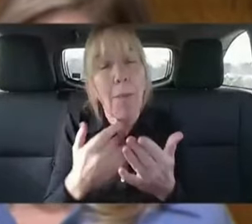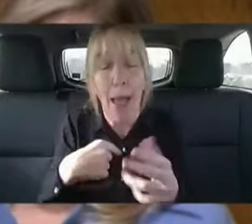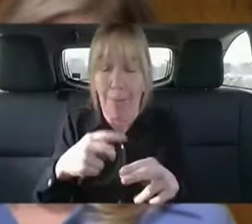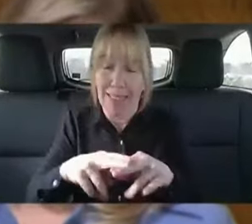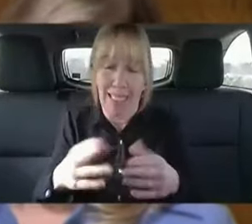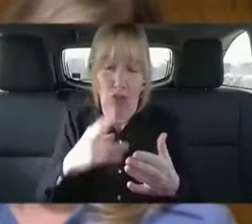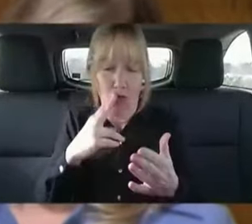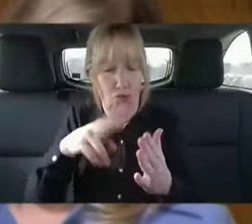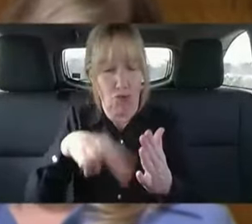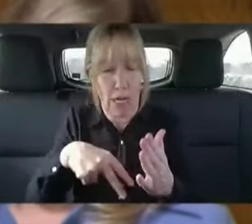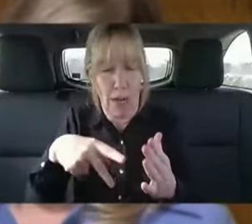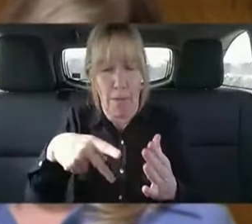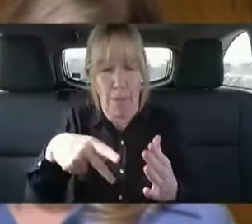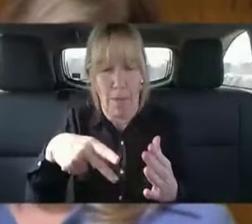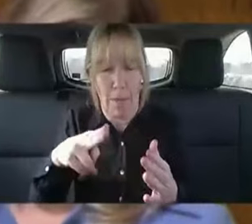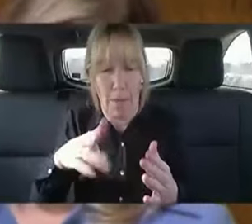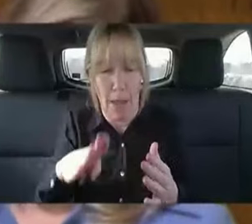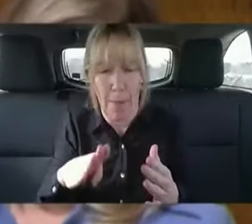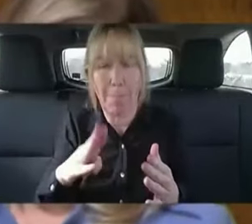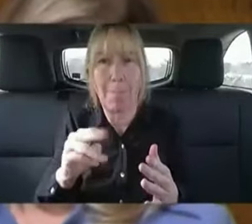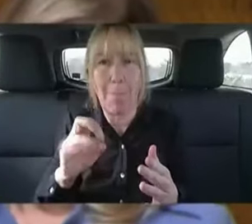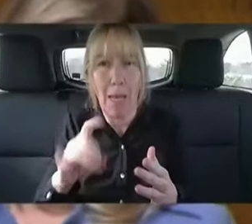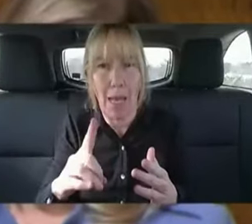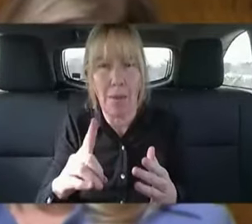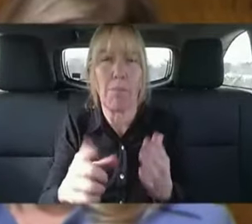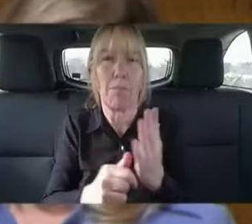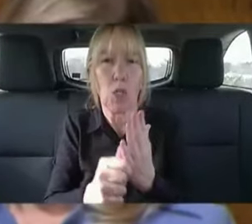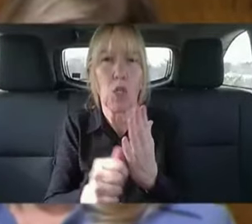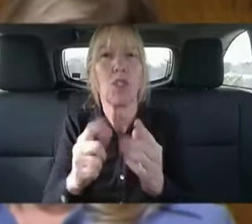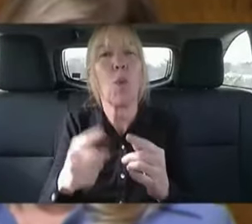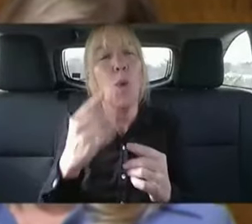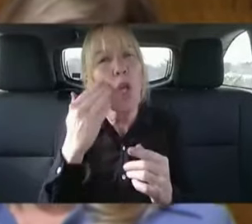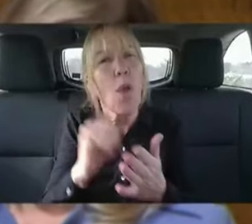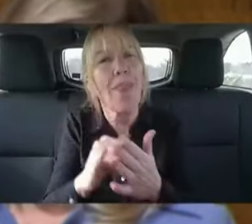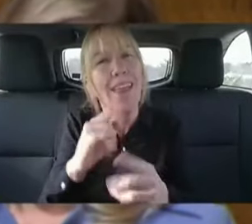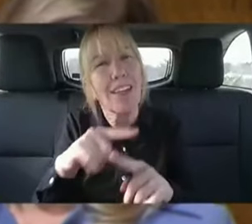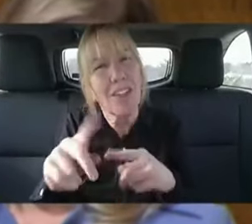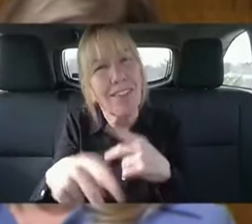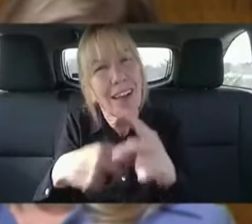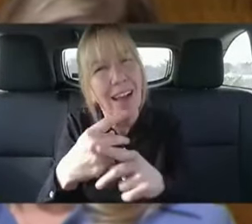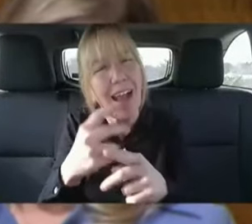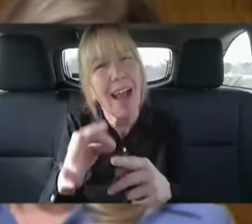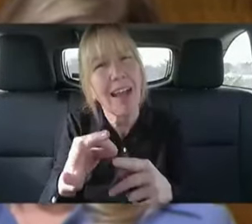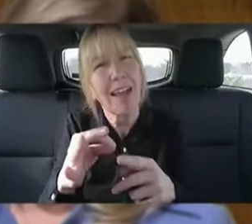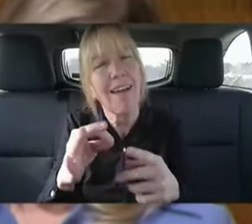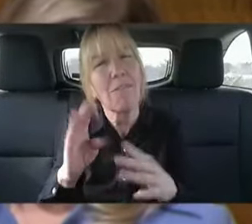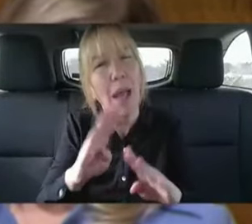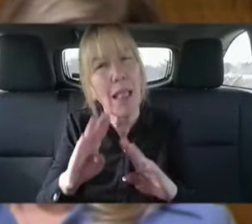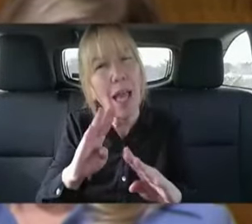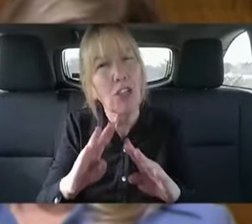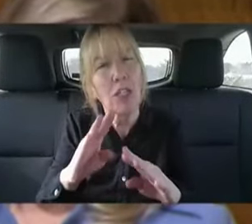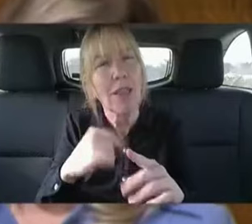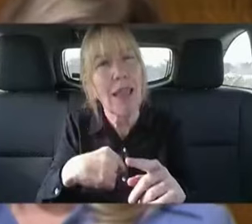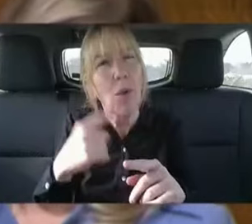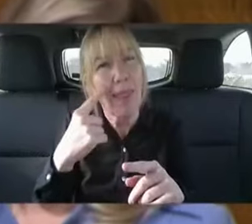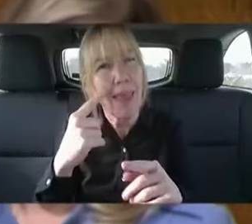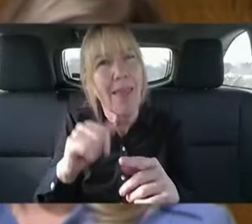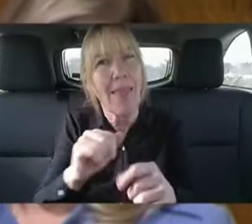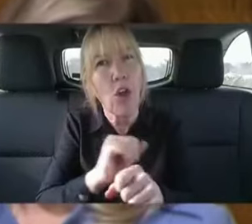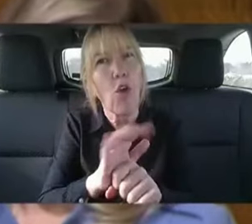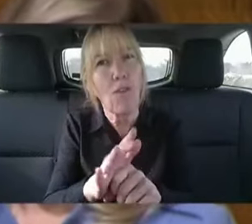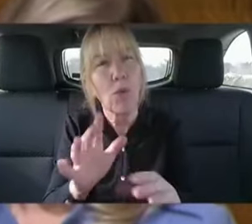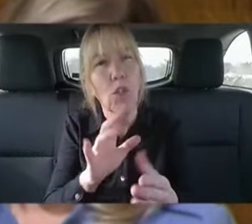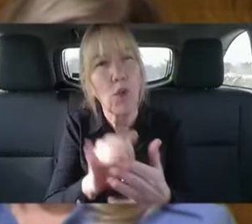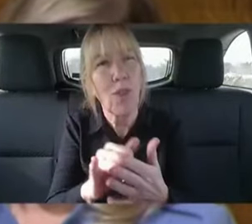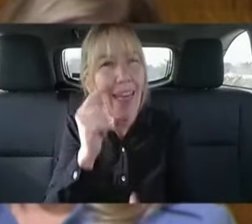PubMed. So we do know that there's different pathological mechanisms by which it is theorized COVID would do this. In some cases,